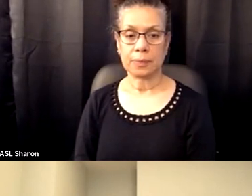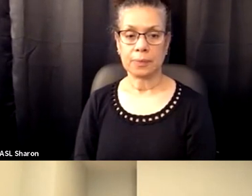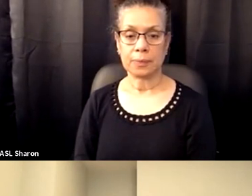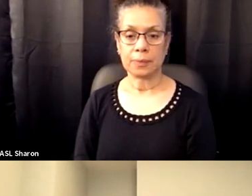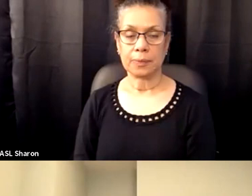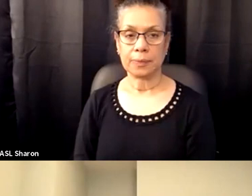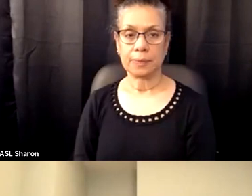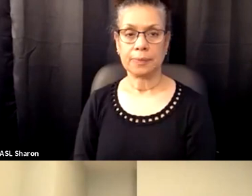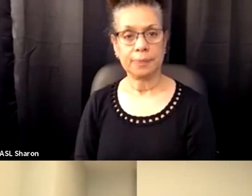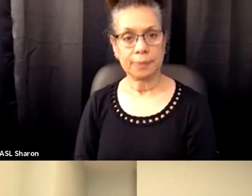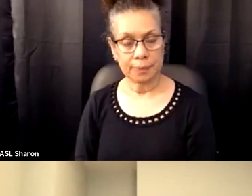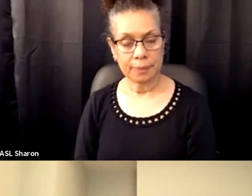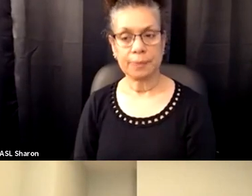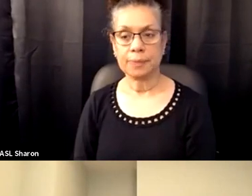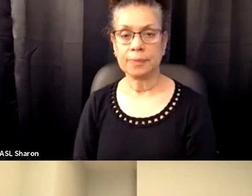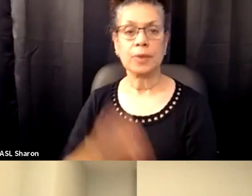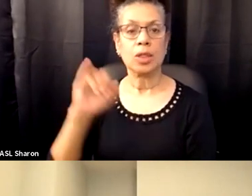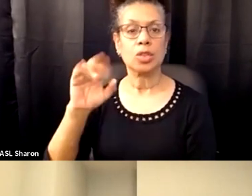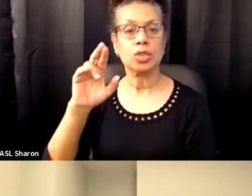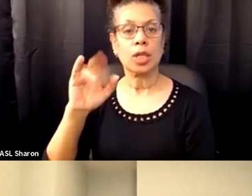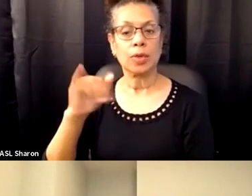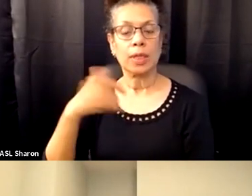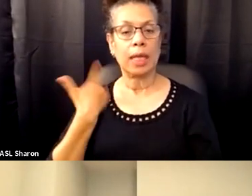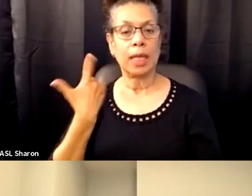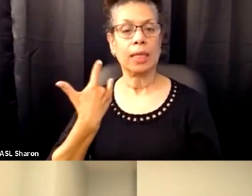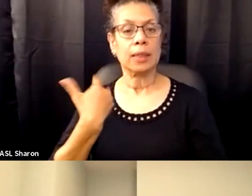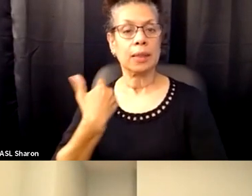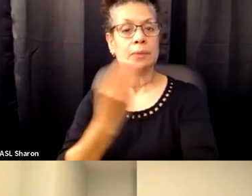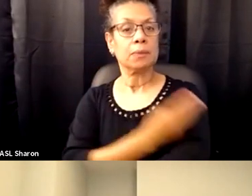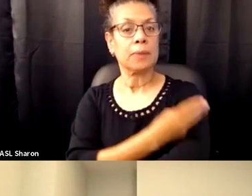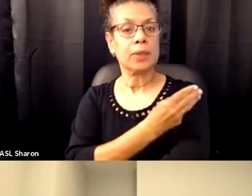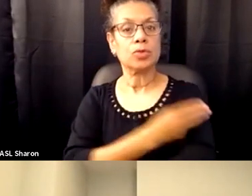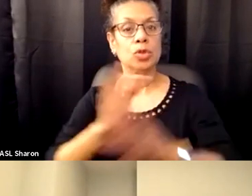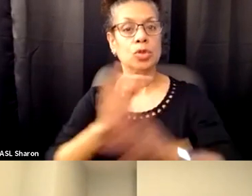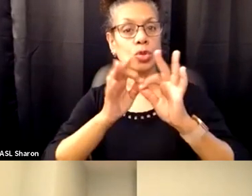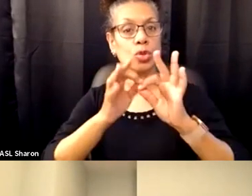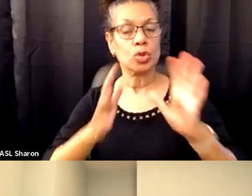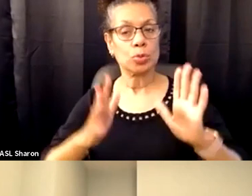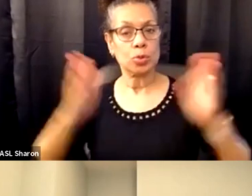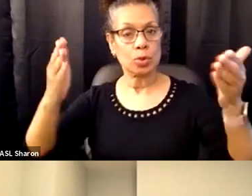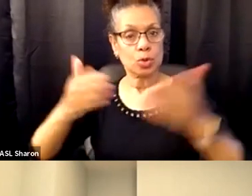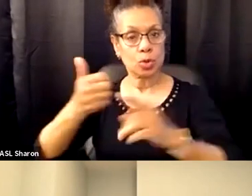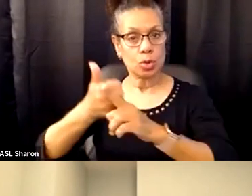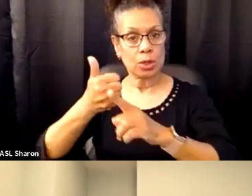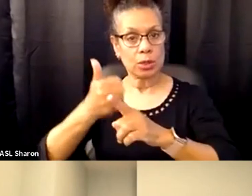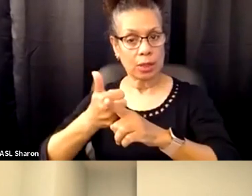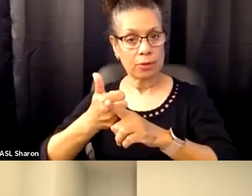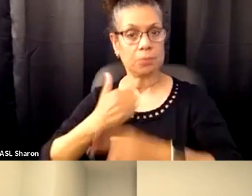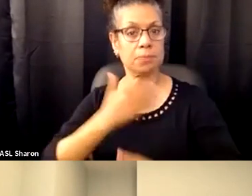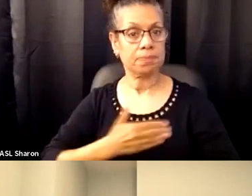thank you thank you well our mandarin interpreters please introduce yourselves and give zoom instructions in